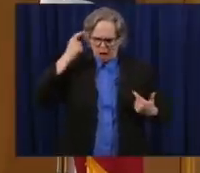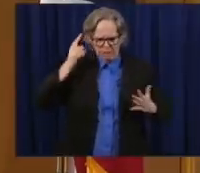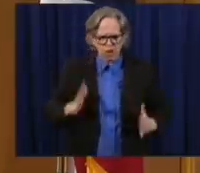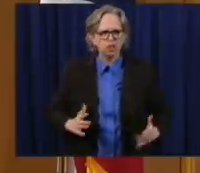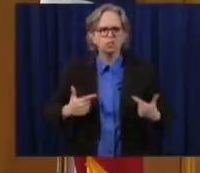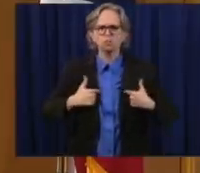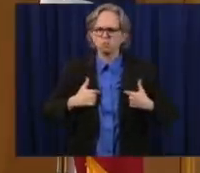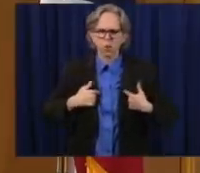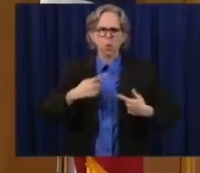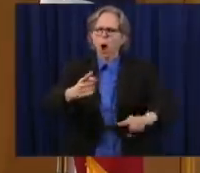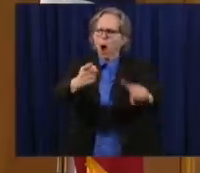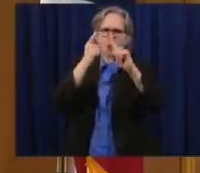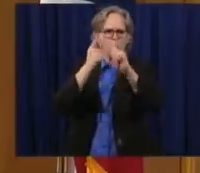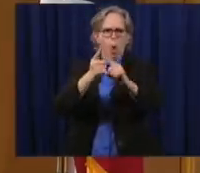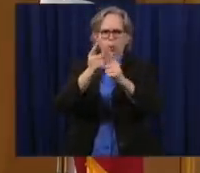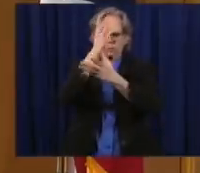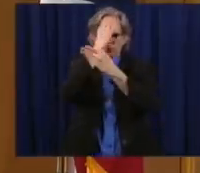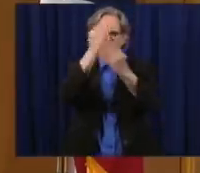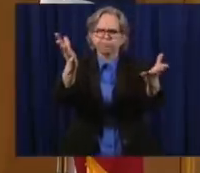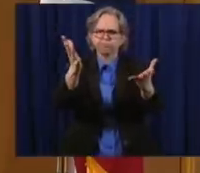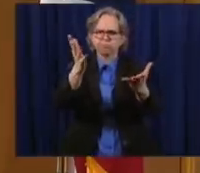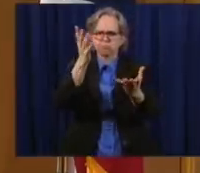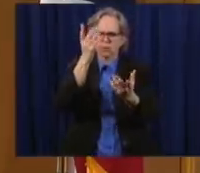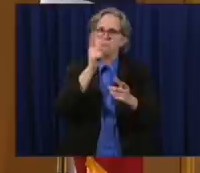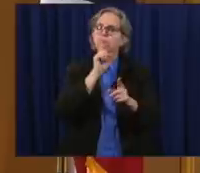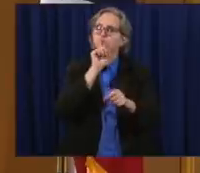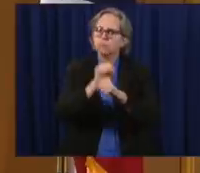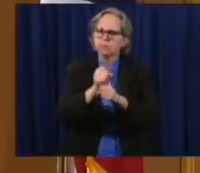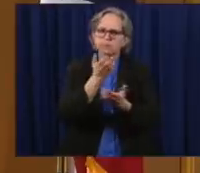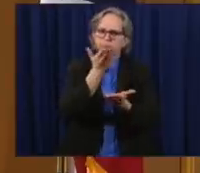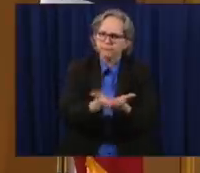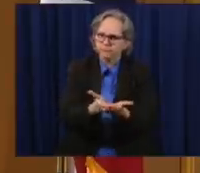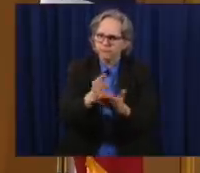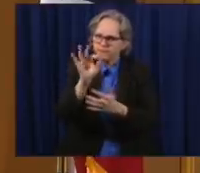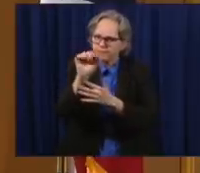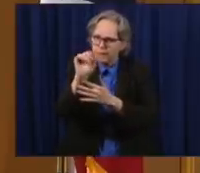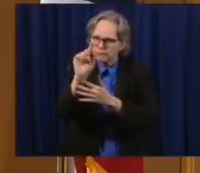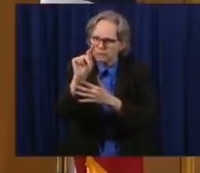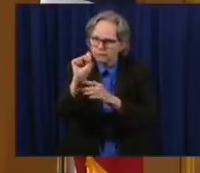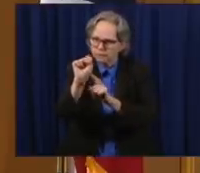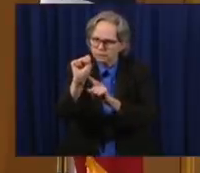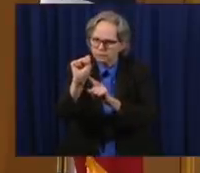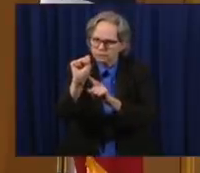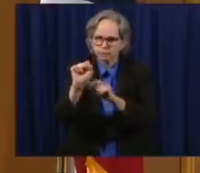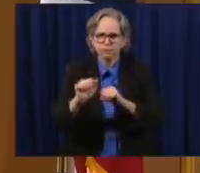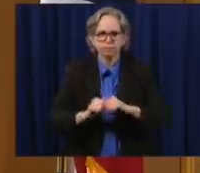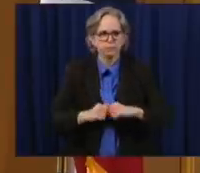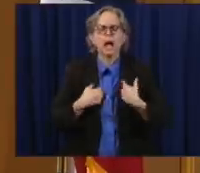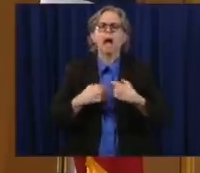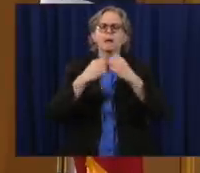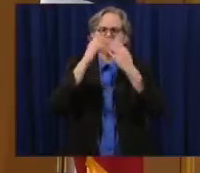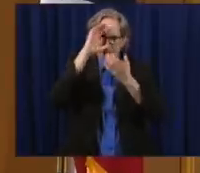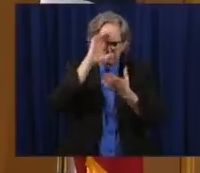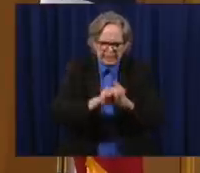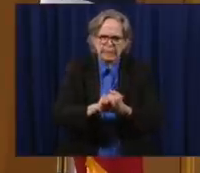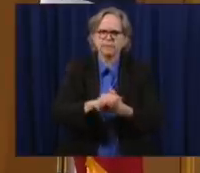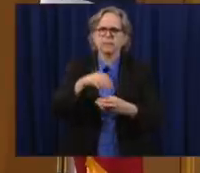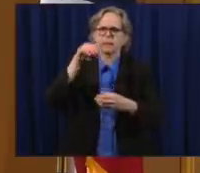have to make decisions, but also out to the public, because I believe that more